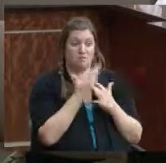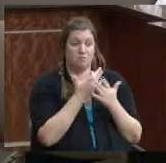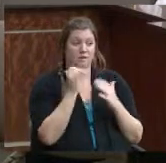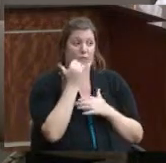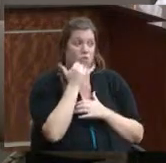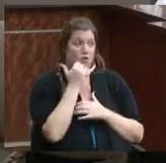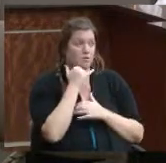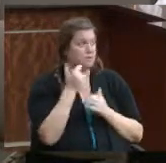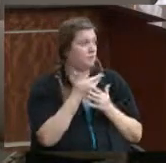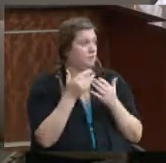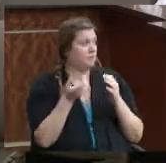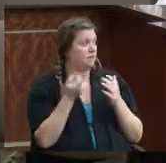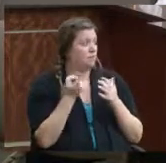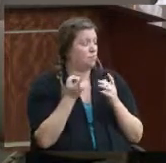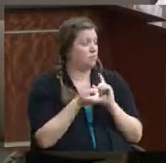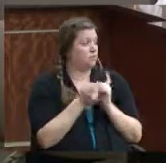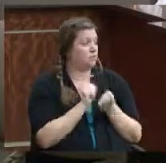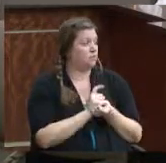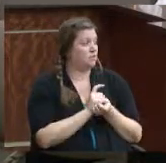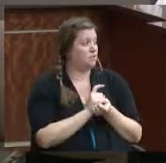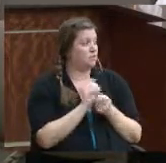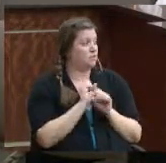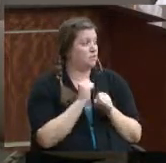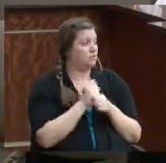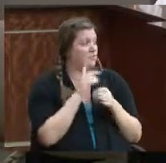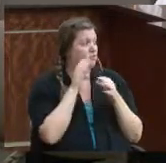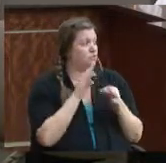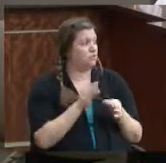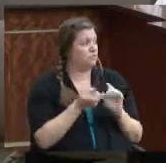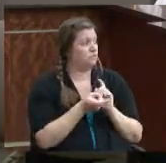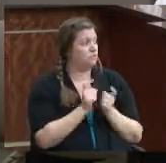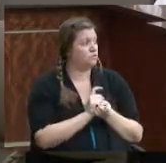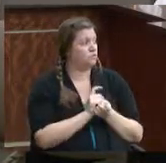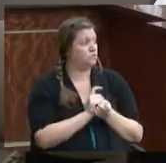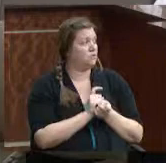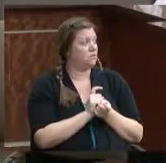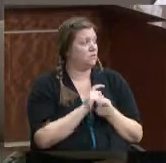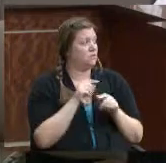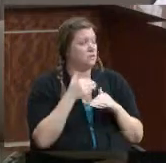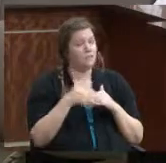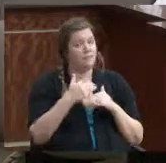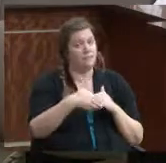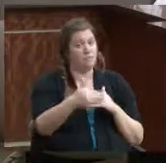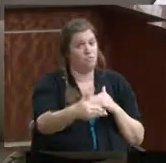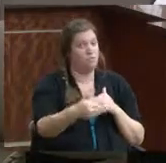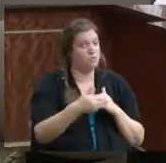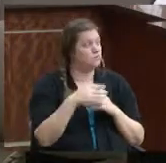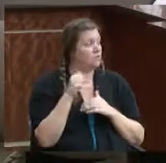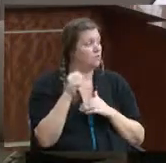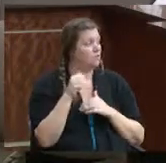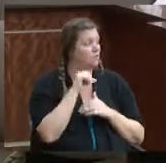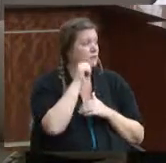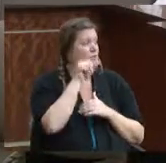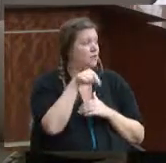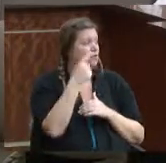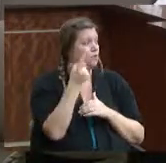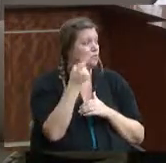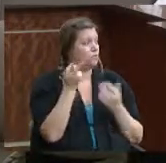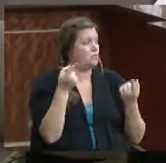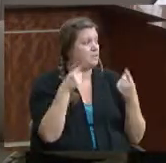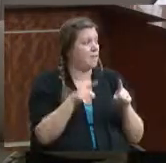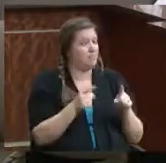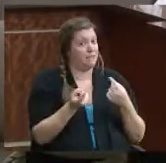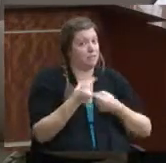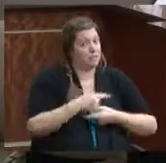things always can change. You guys make the decision for these changes down the road. So it's not just about what's